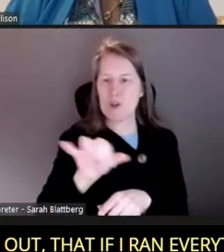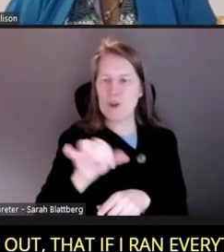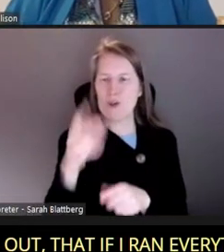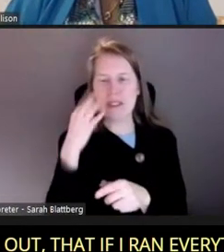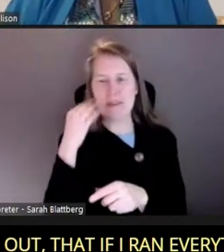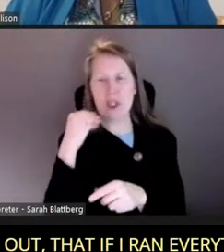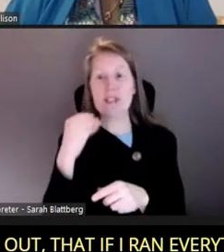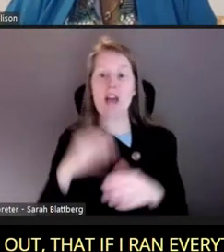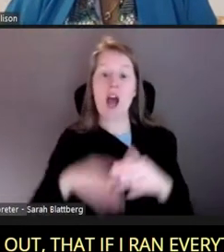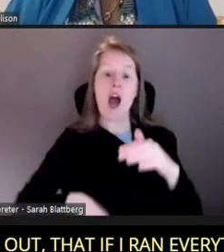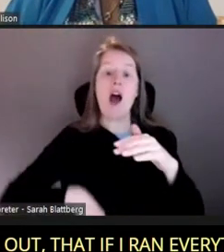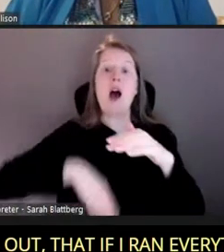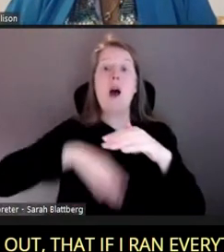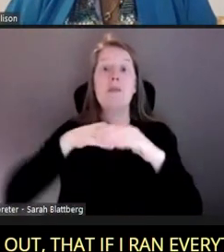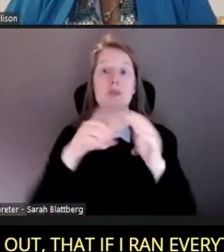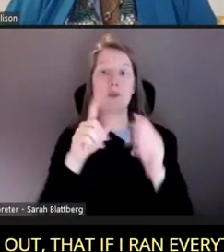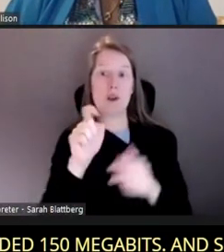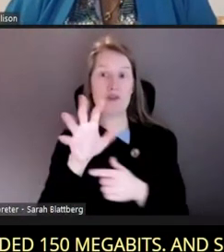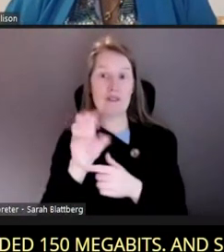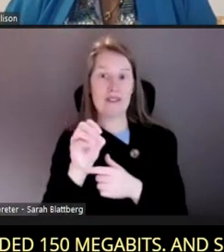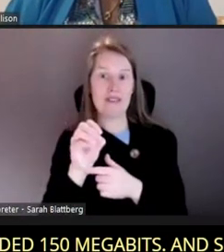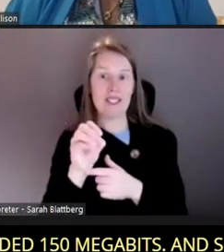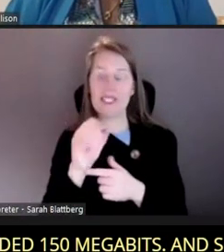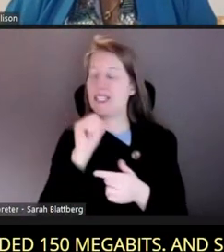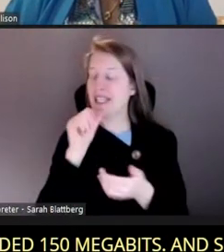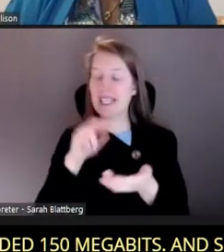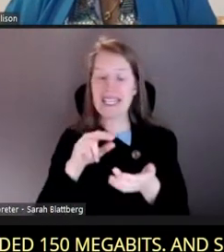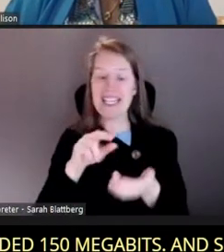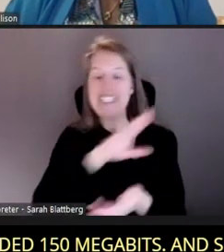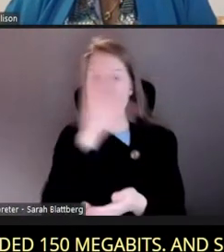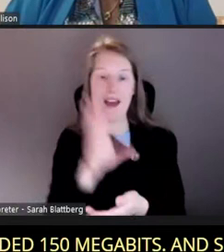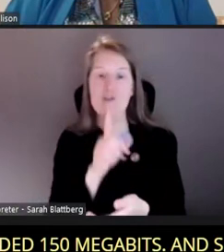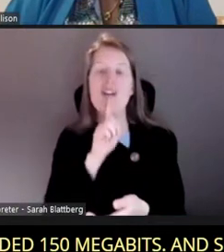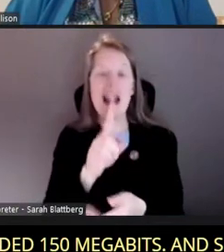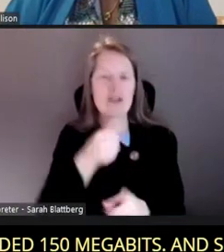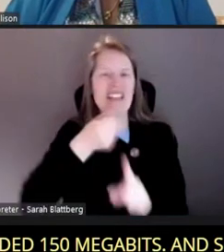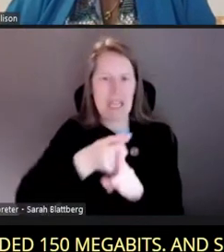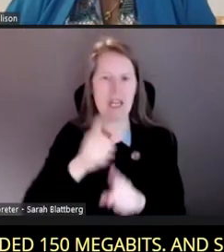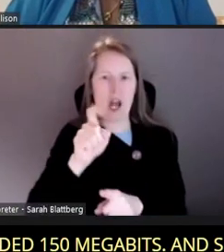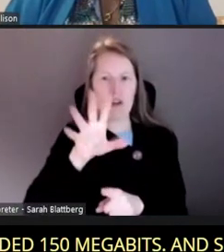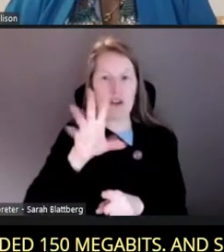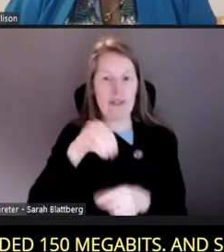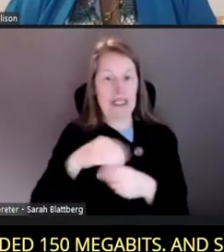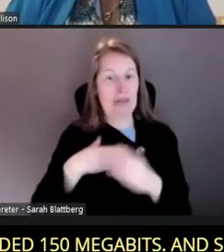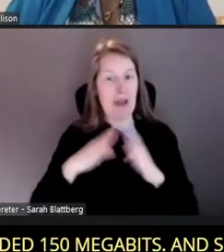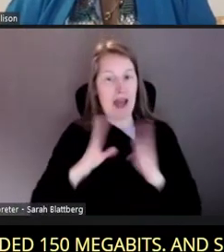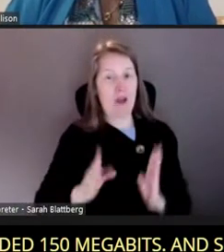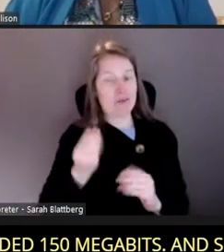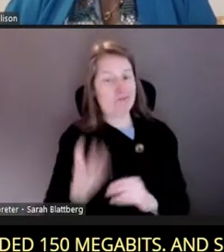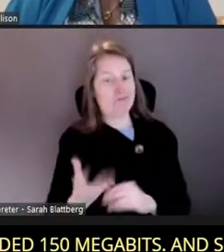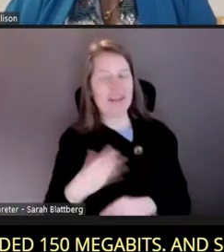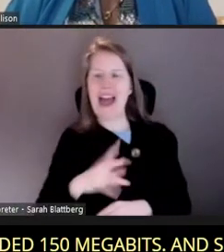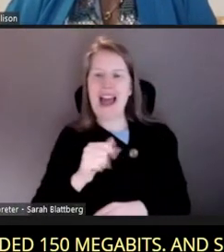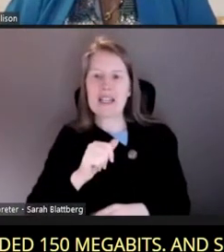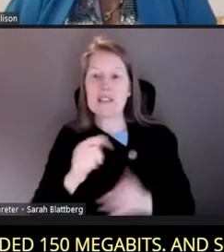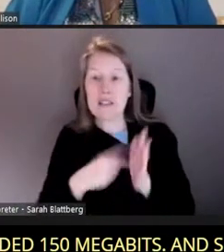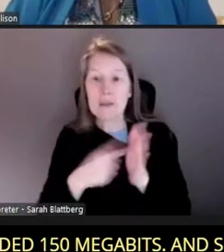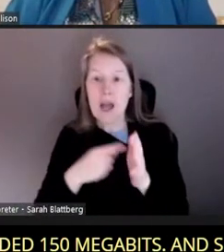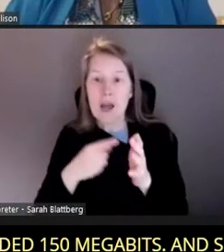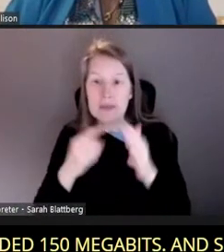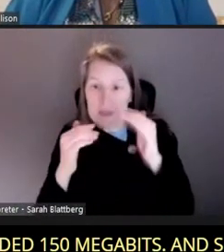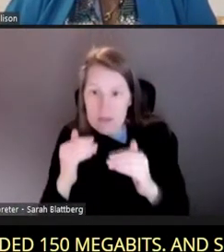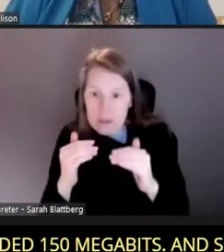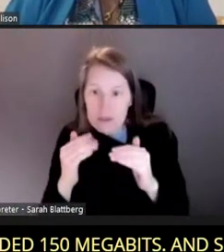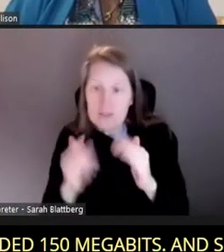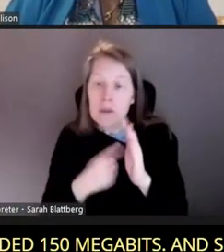that up to 150 does not mean it's never made it to 150 here. It's not consistent. And that was the